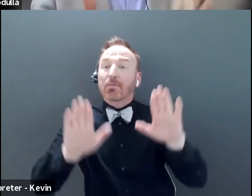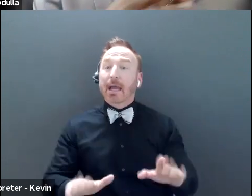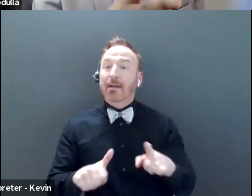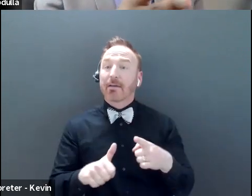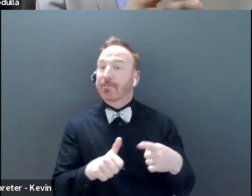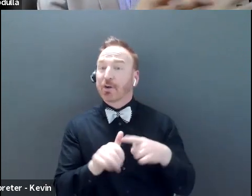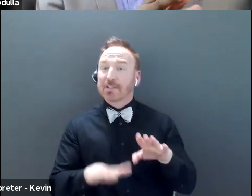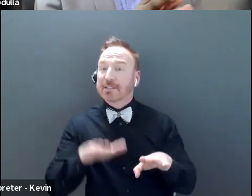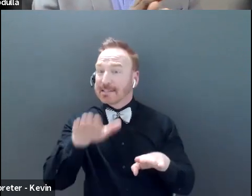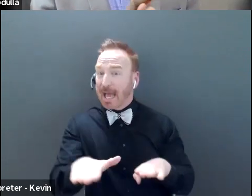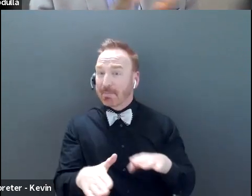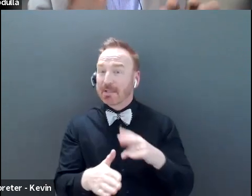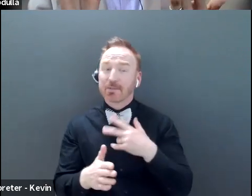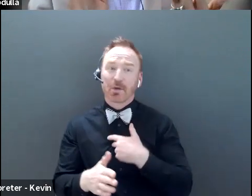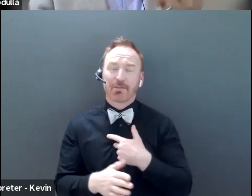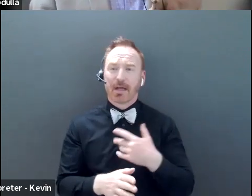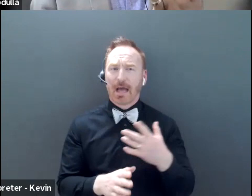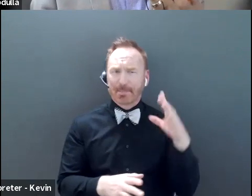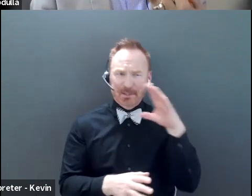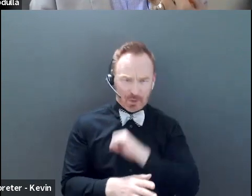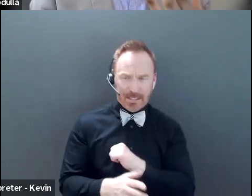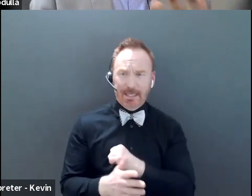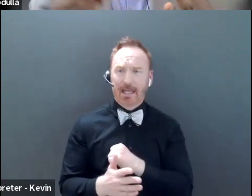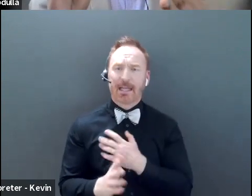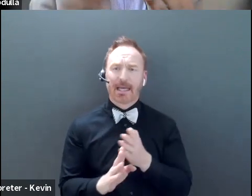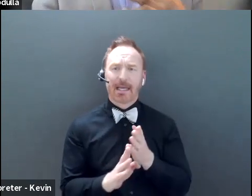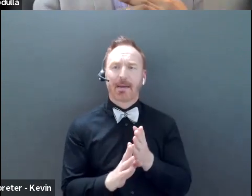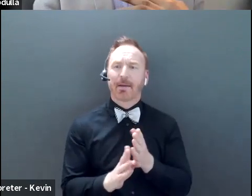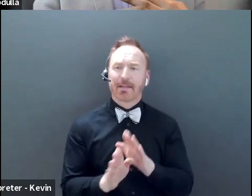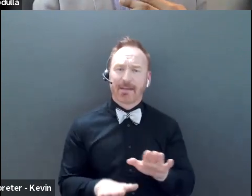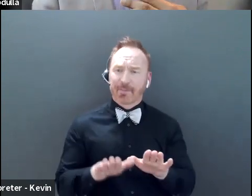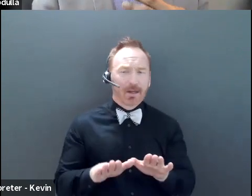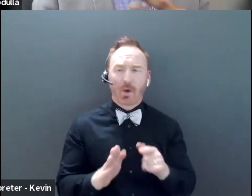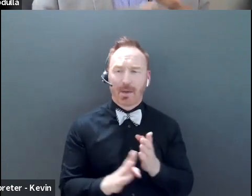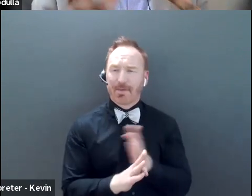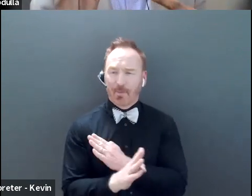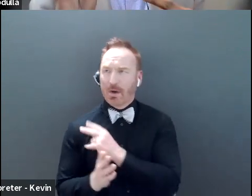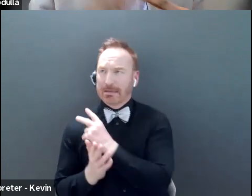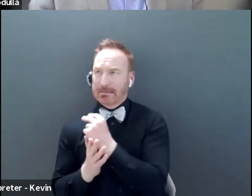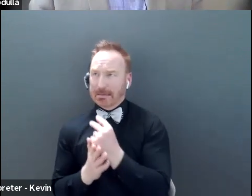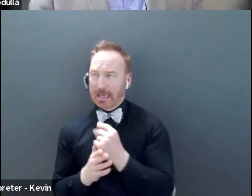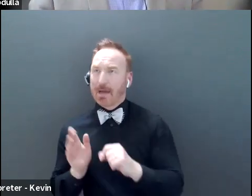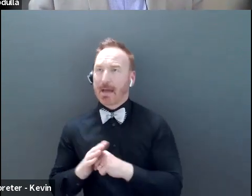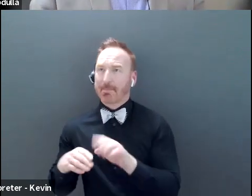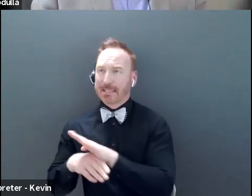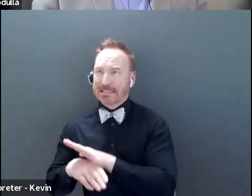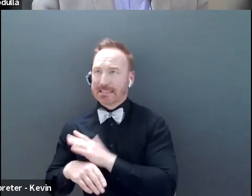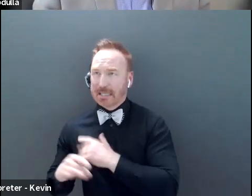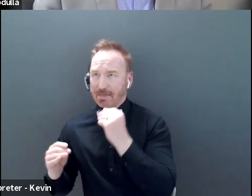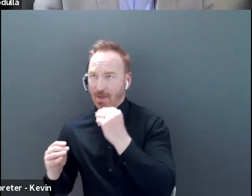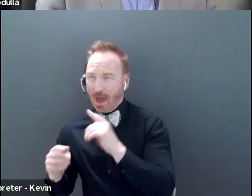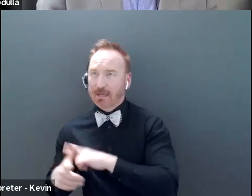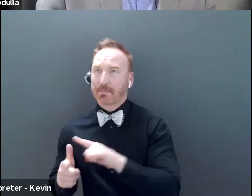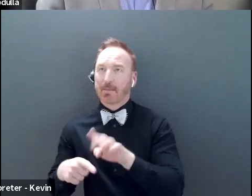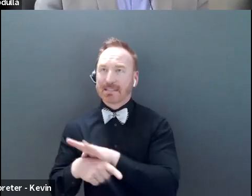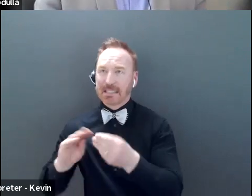assuming some steps before have been, well, my business is sort of going, I have my business number active, my cash flow